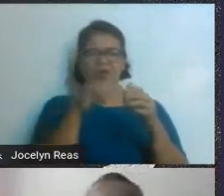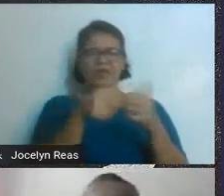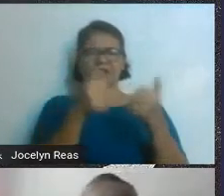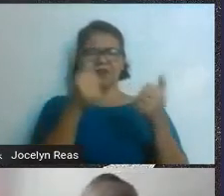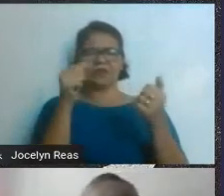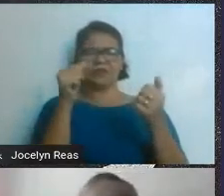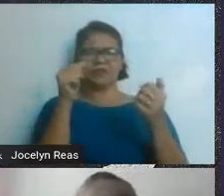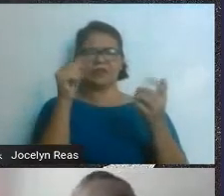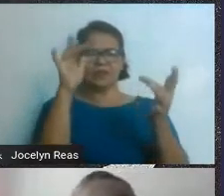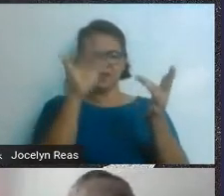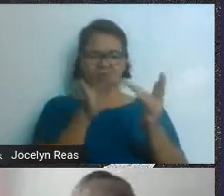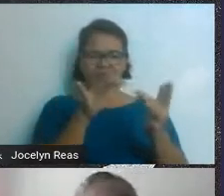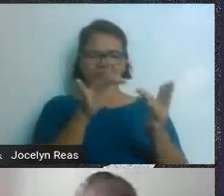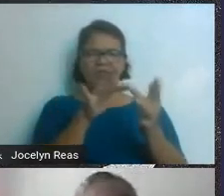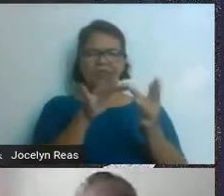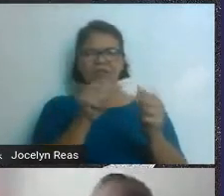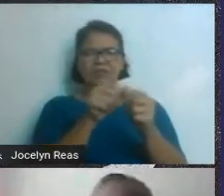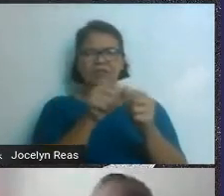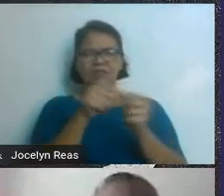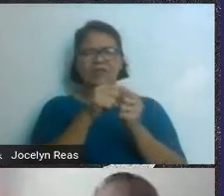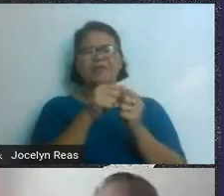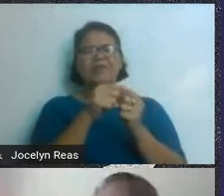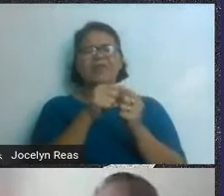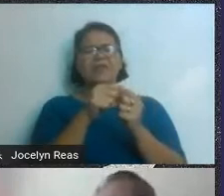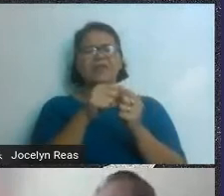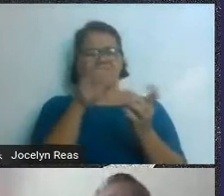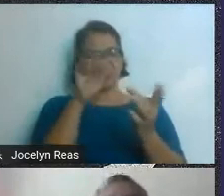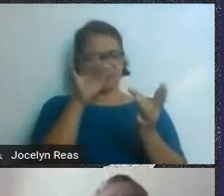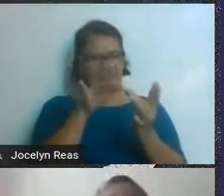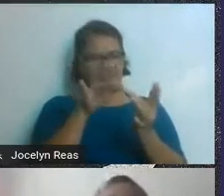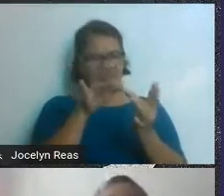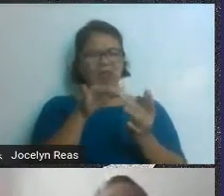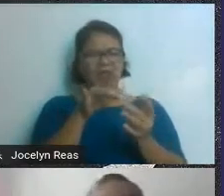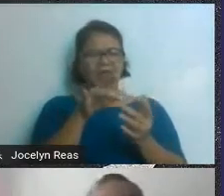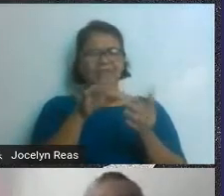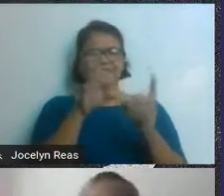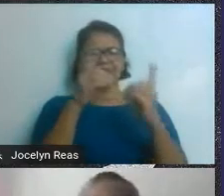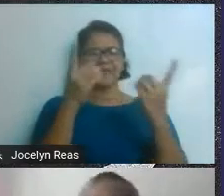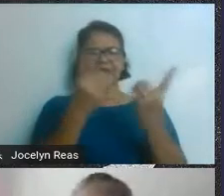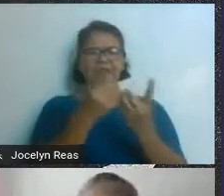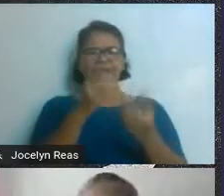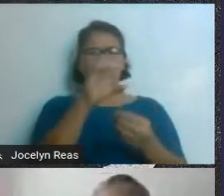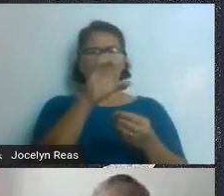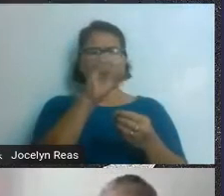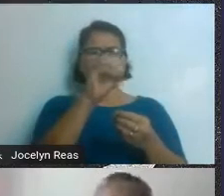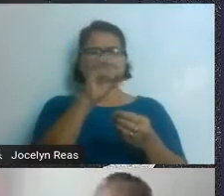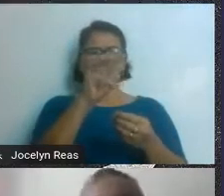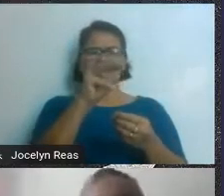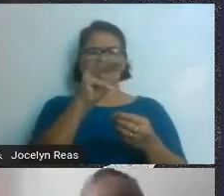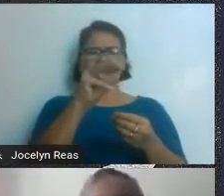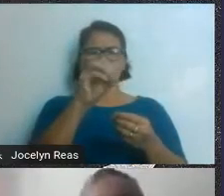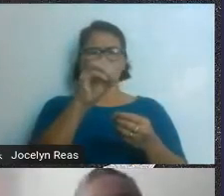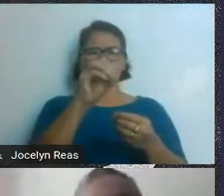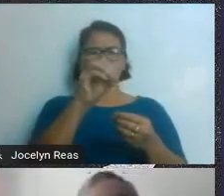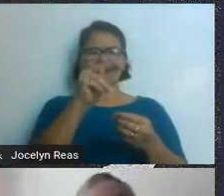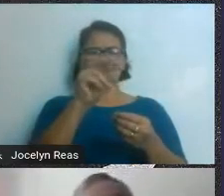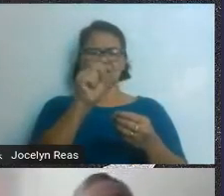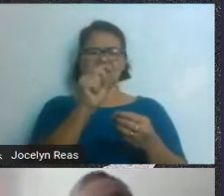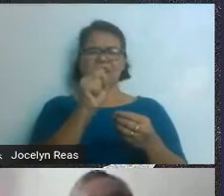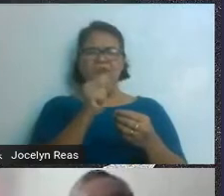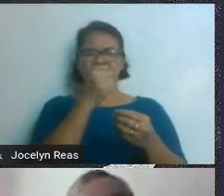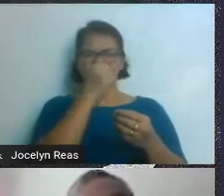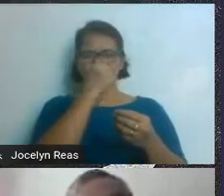from the DepEd Commons, and again use our older but still reliable